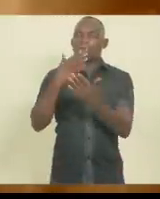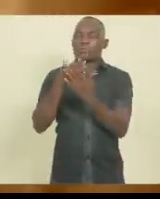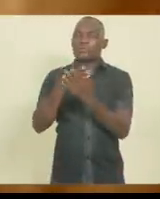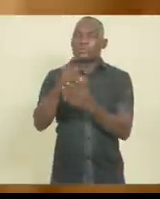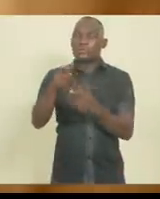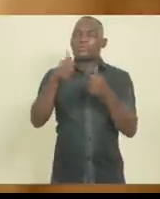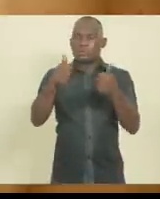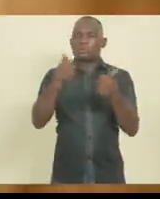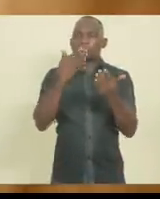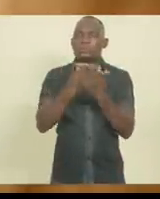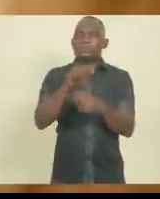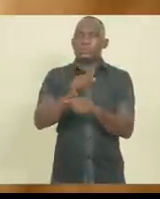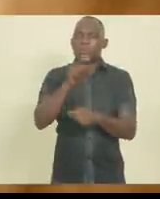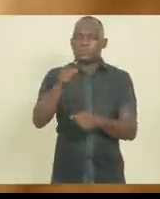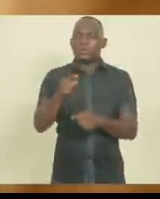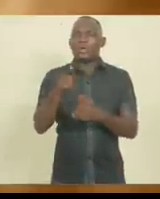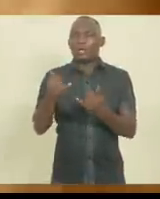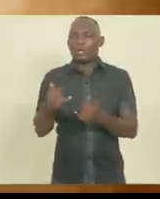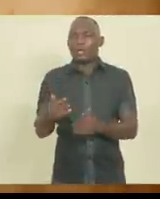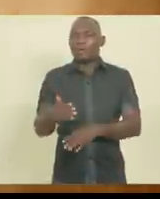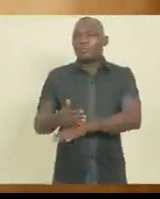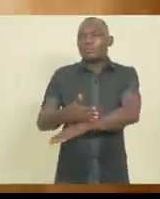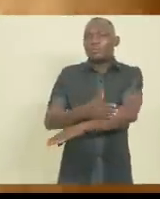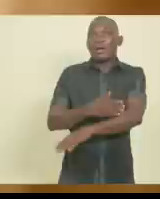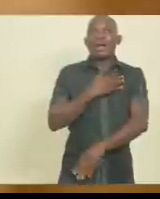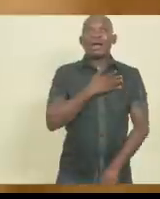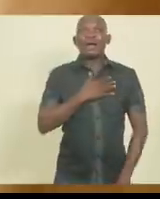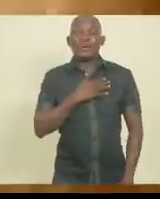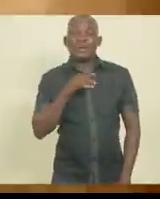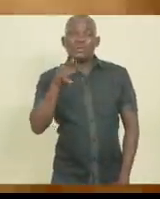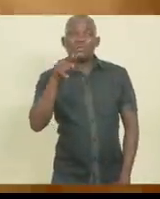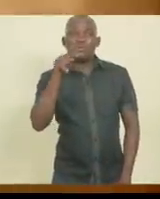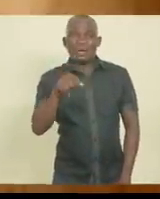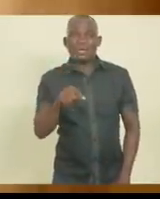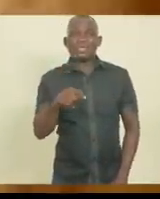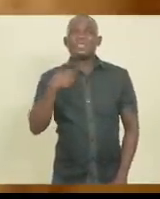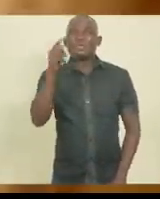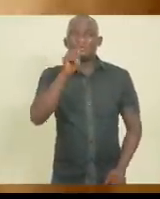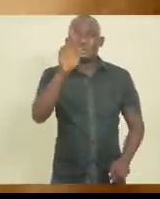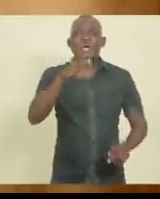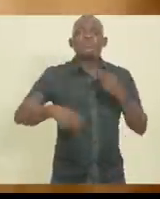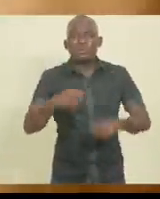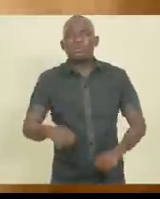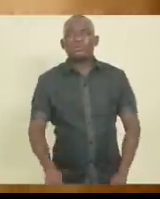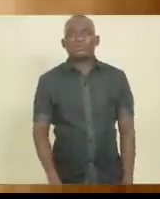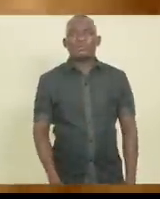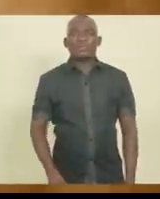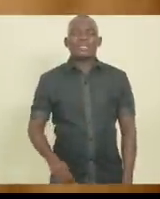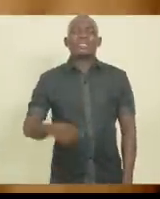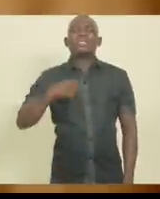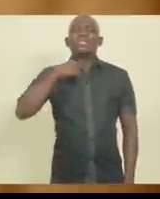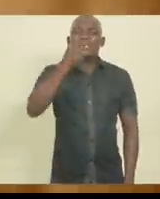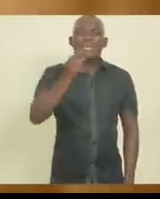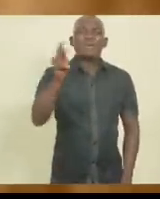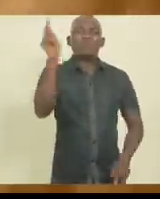Why are they? Well done. You are improving, oh. But you see, you have to tell them their problems, then we catch them. You